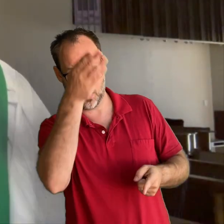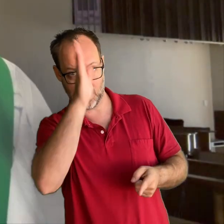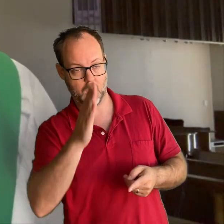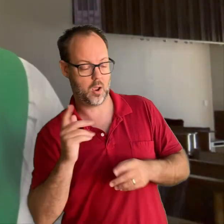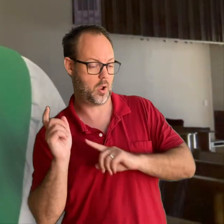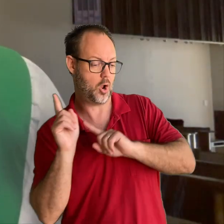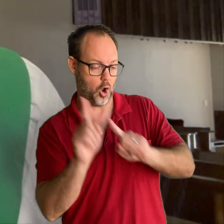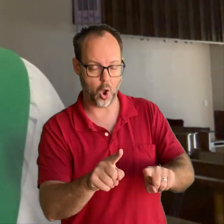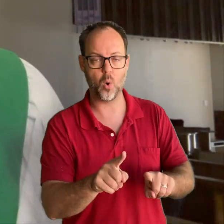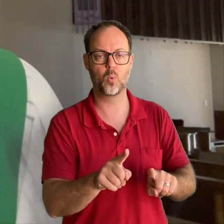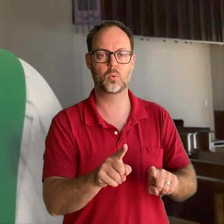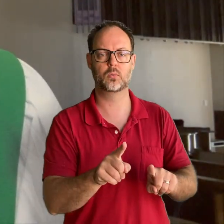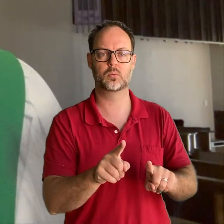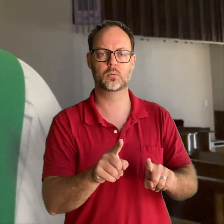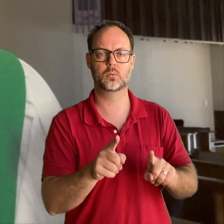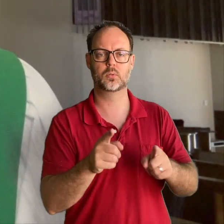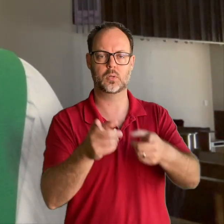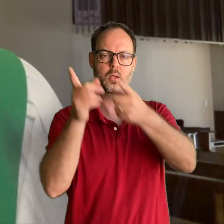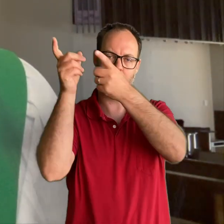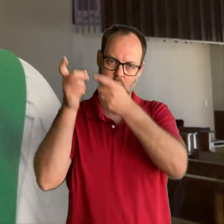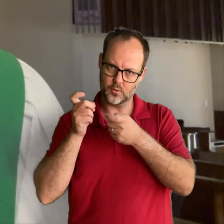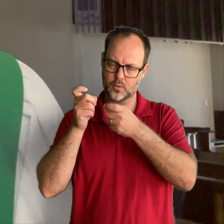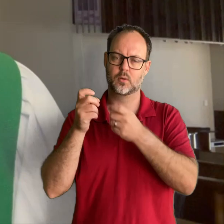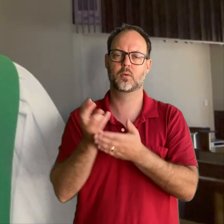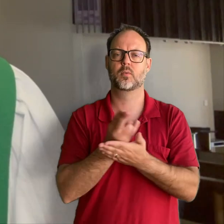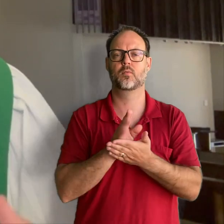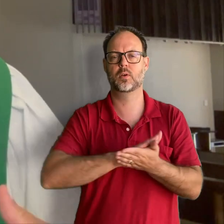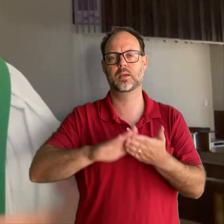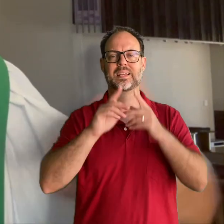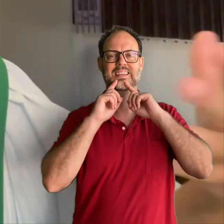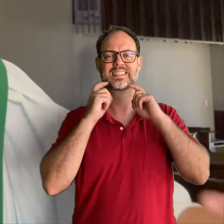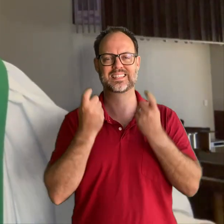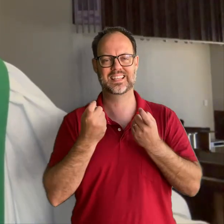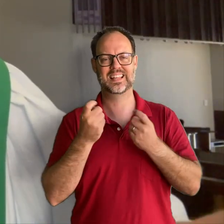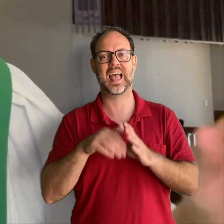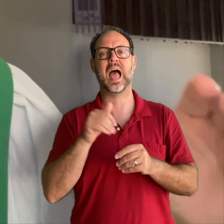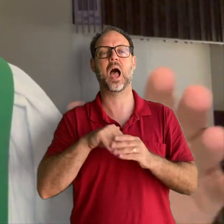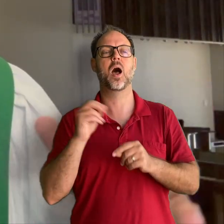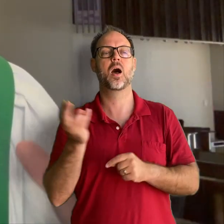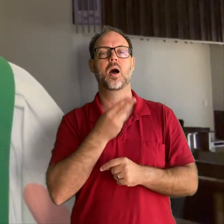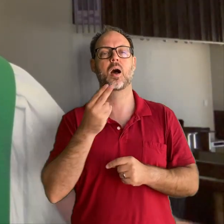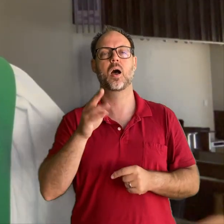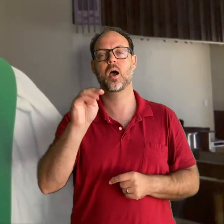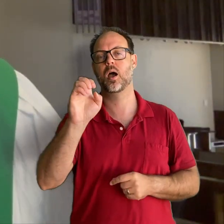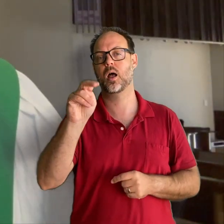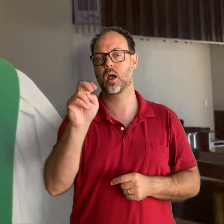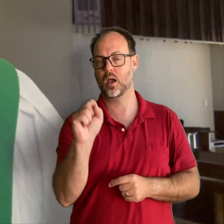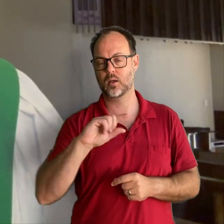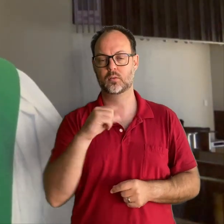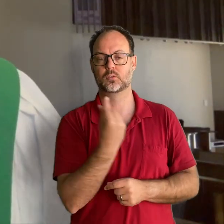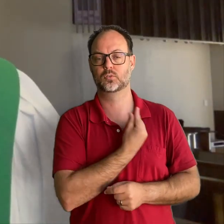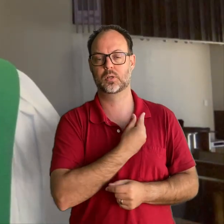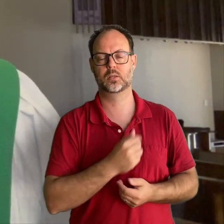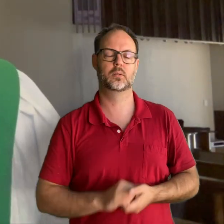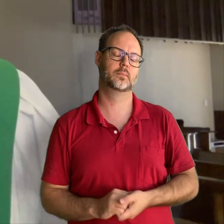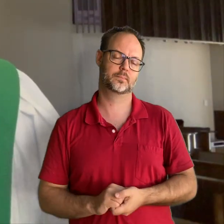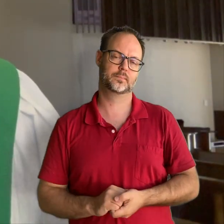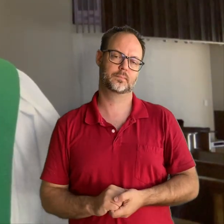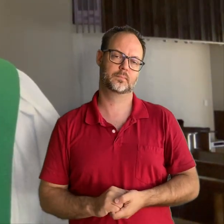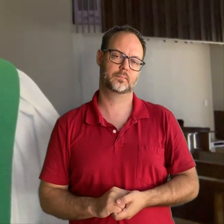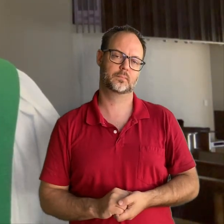God has given us to go to receive the forgiveness of sins. These are outside of us. They are means of